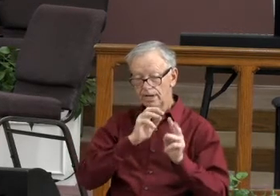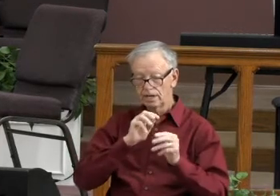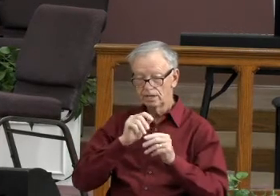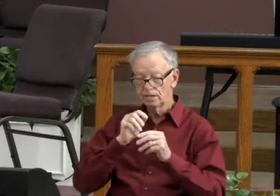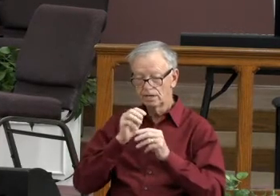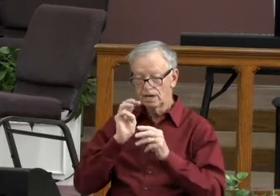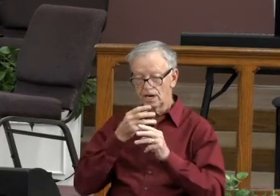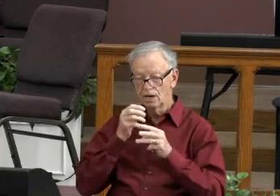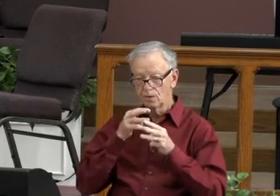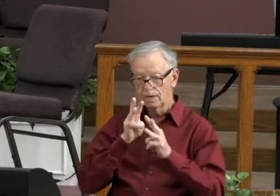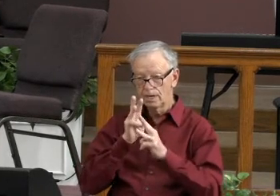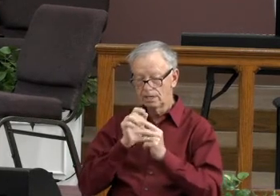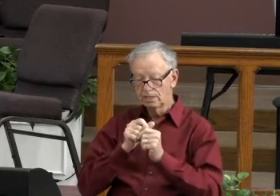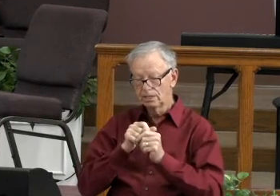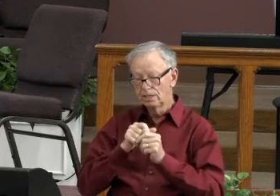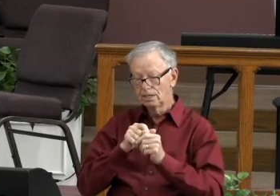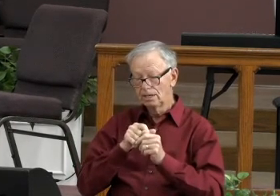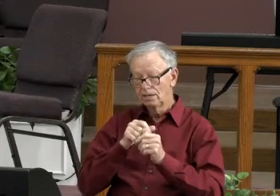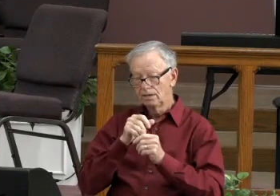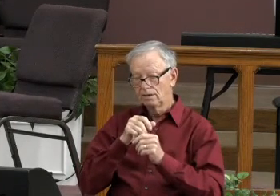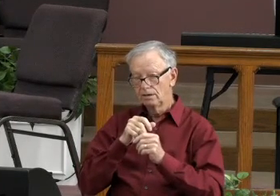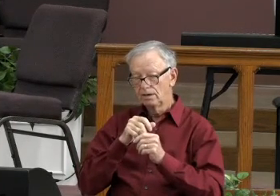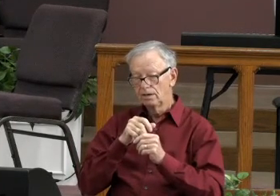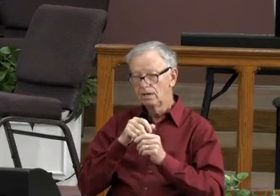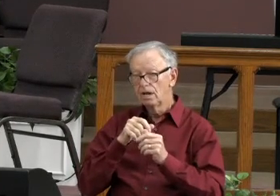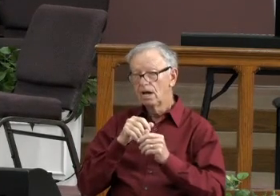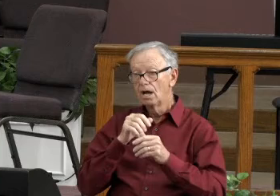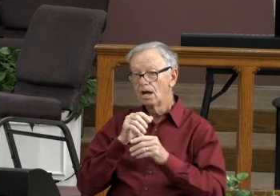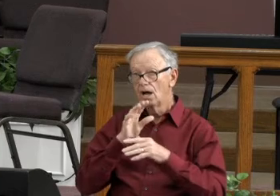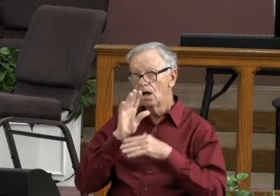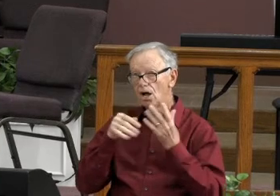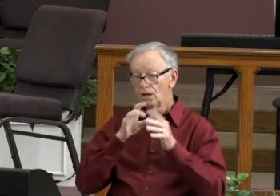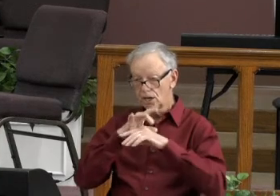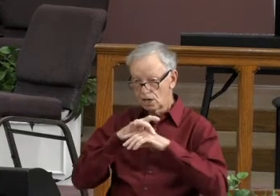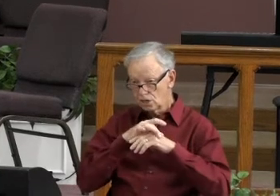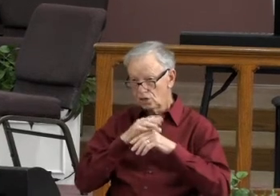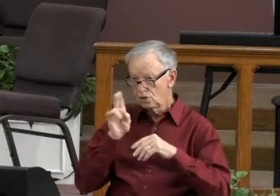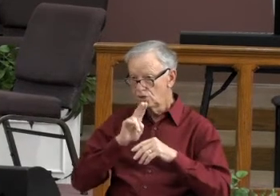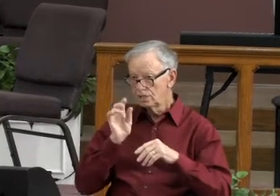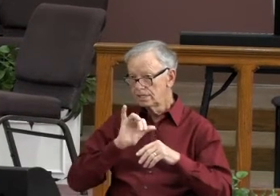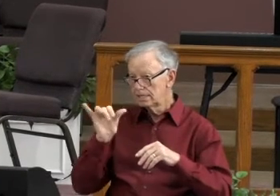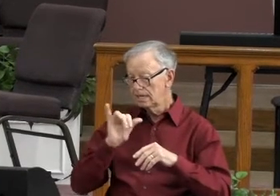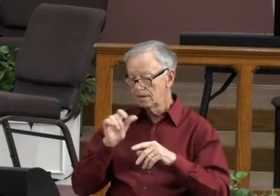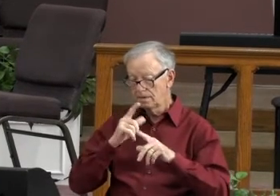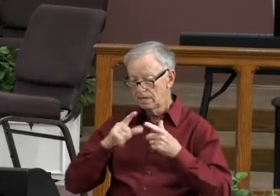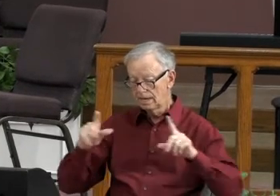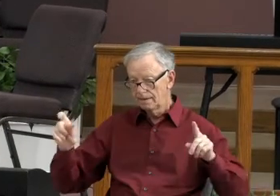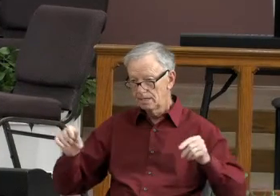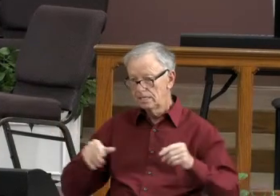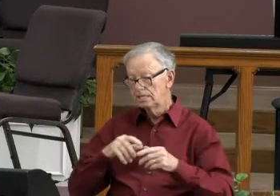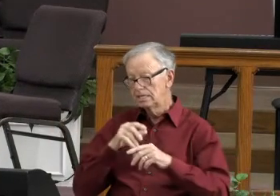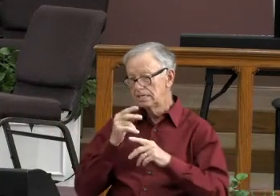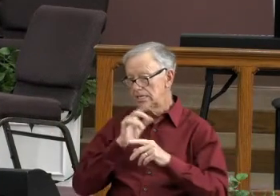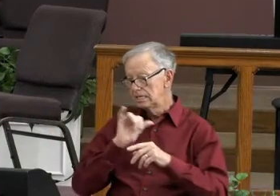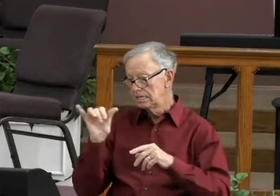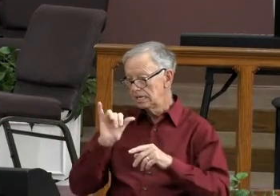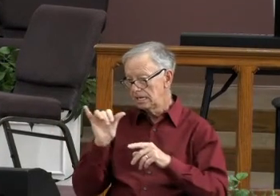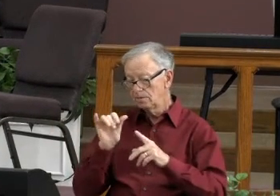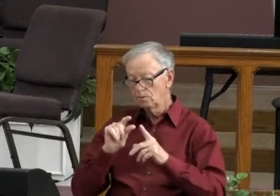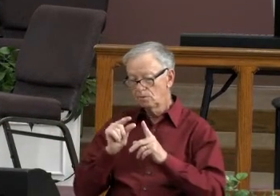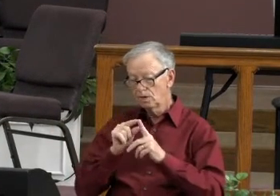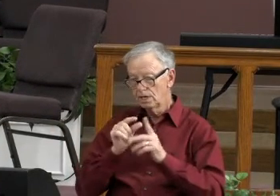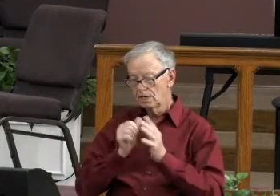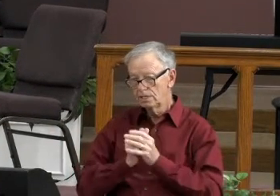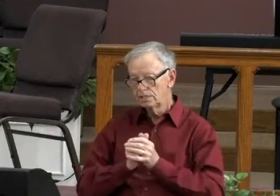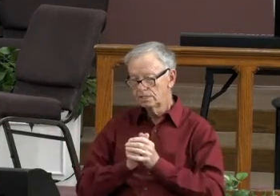begin with verse 1 in chapter 11. Now the whole earth used the same language and the same words. It